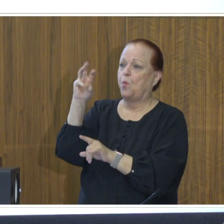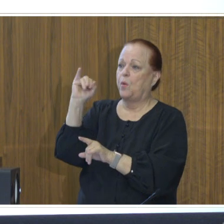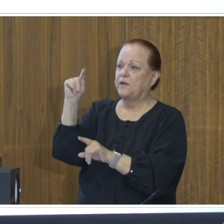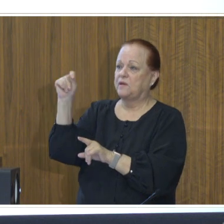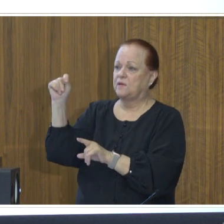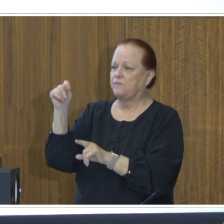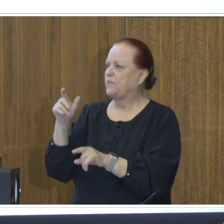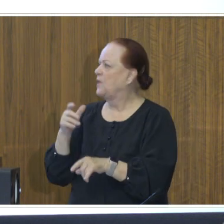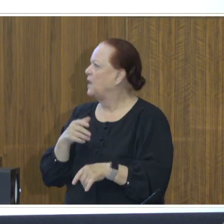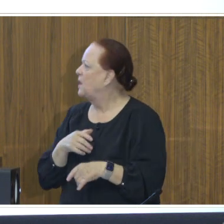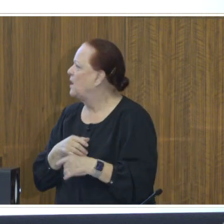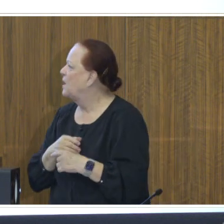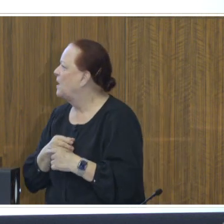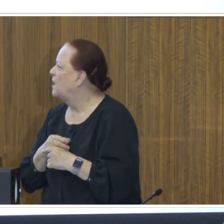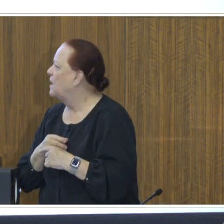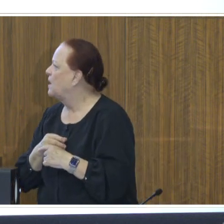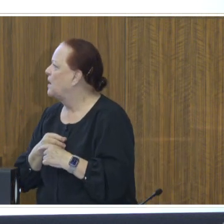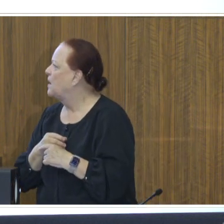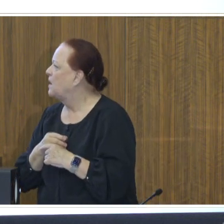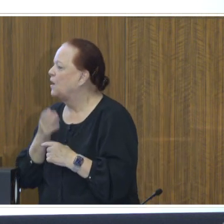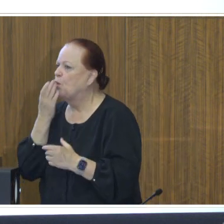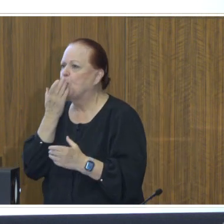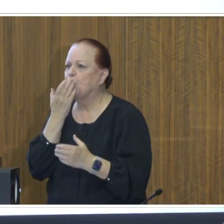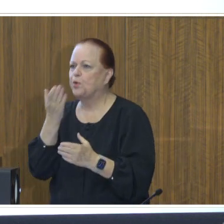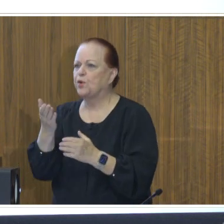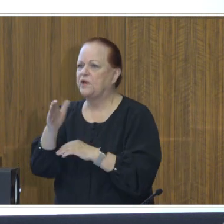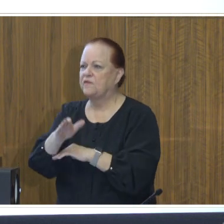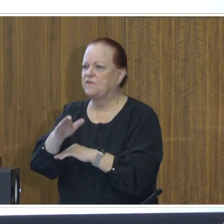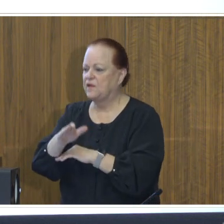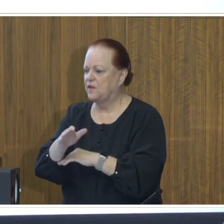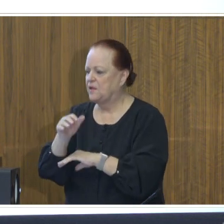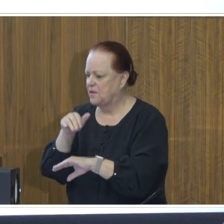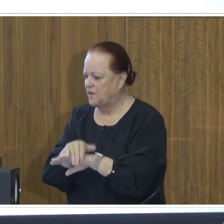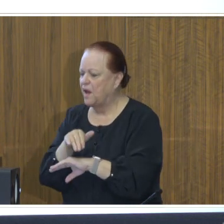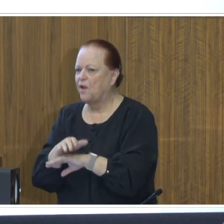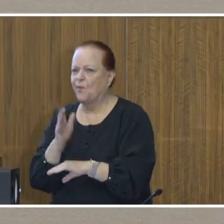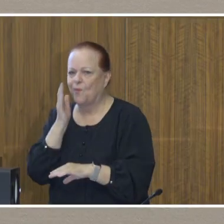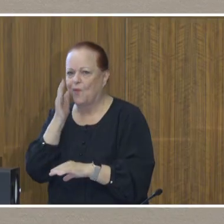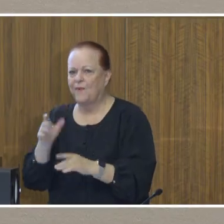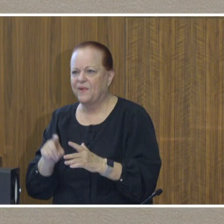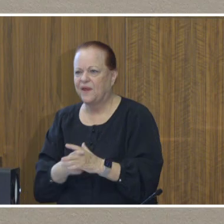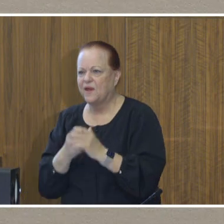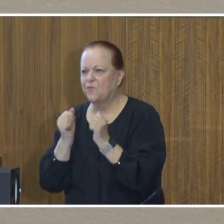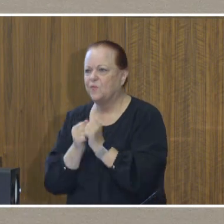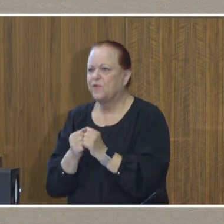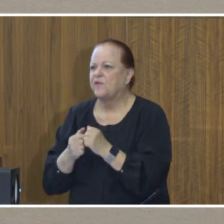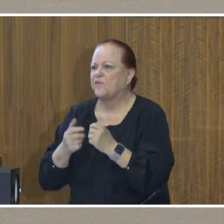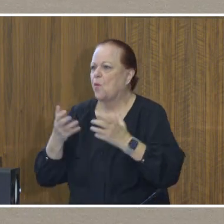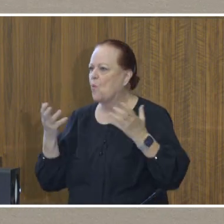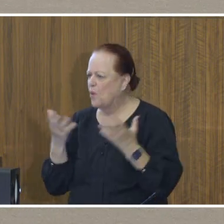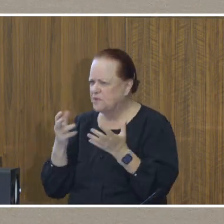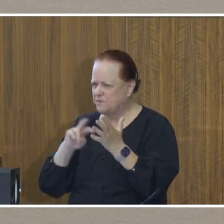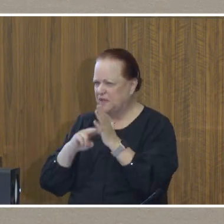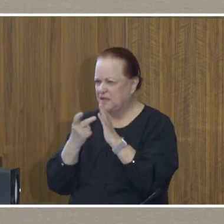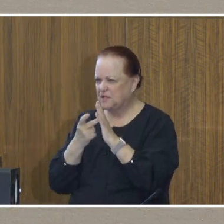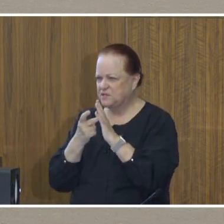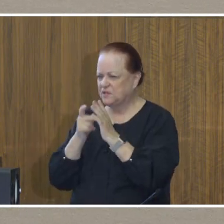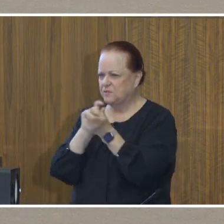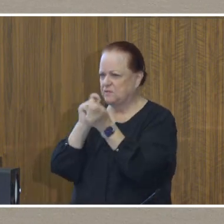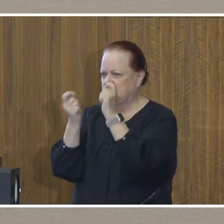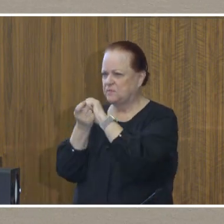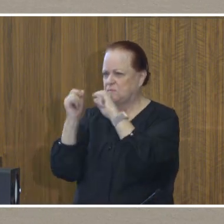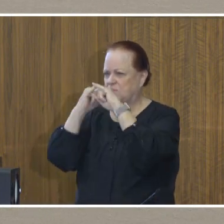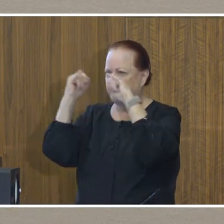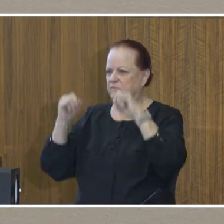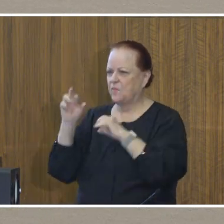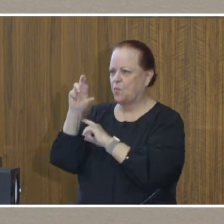Good evening. Good evening. So tonight we're going to begin with what is redistricting. So as has